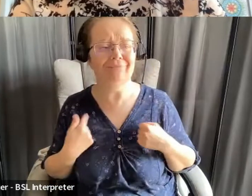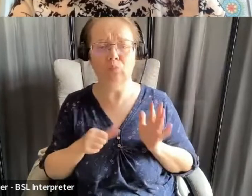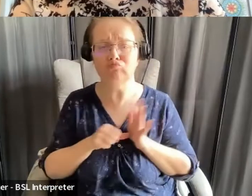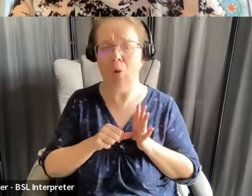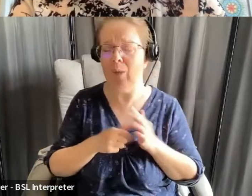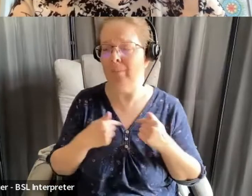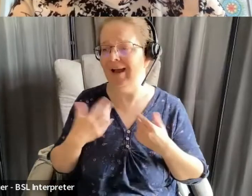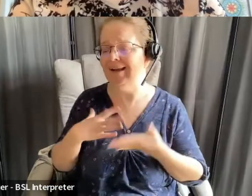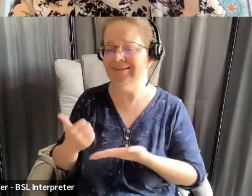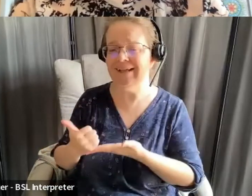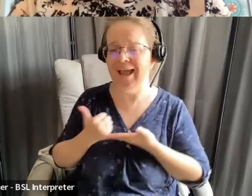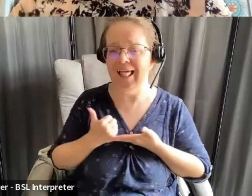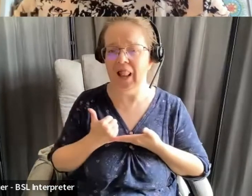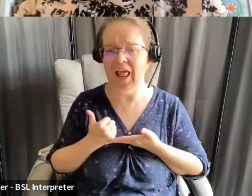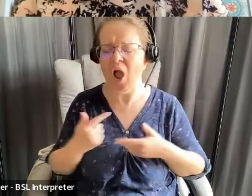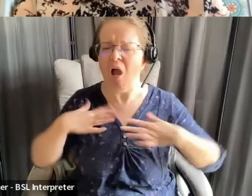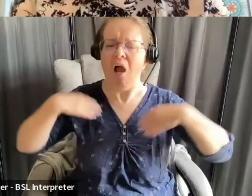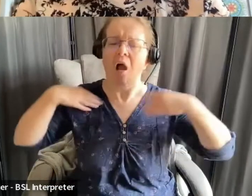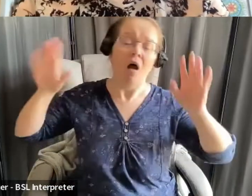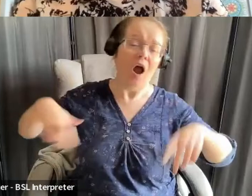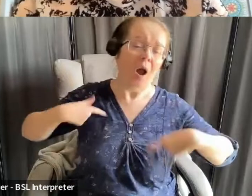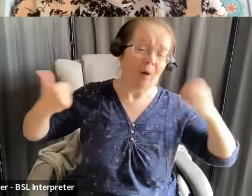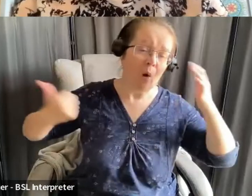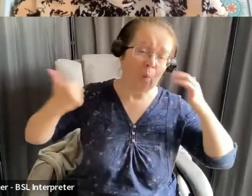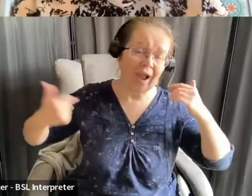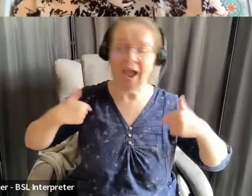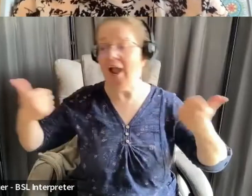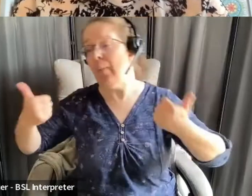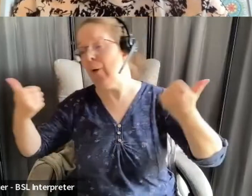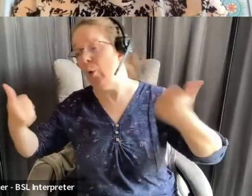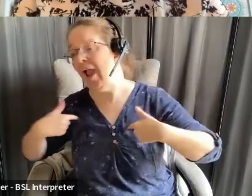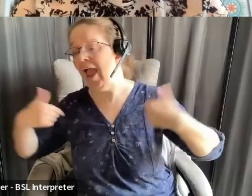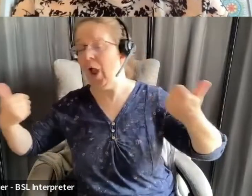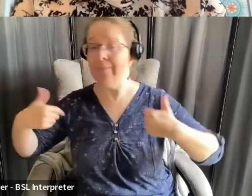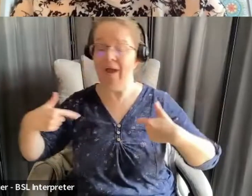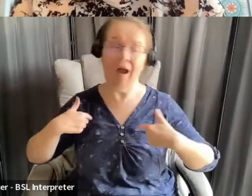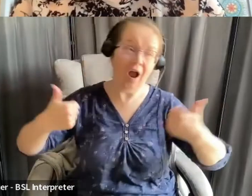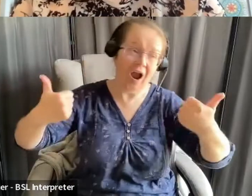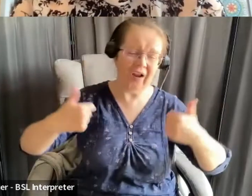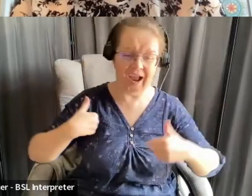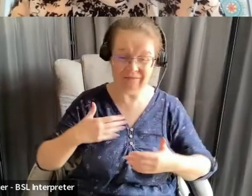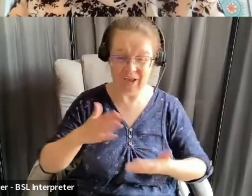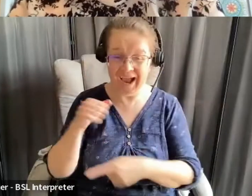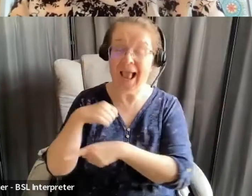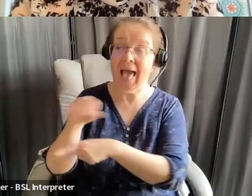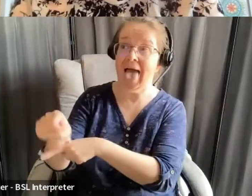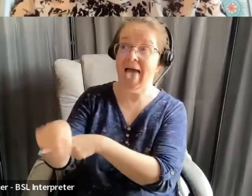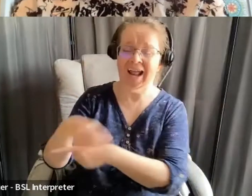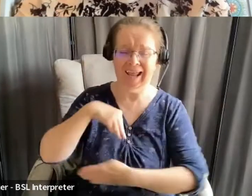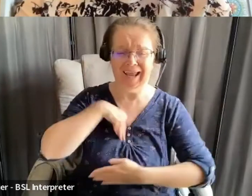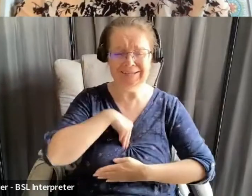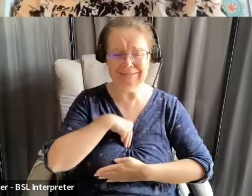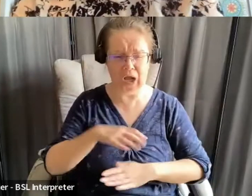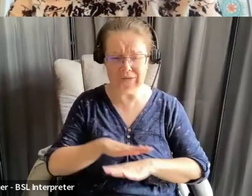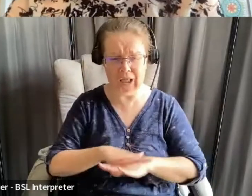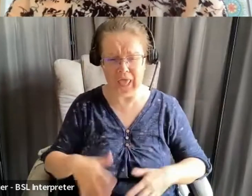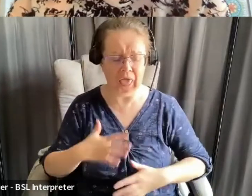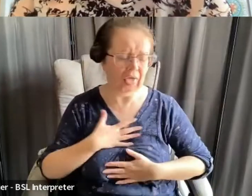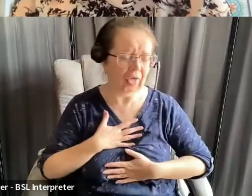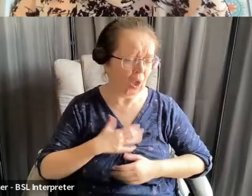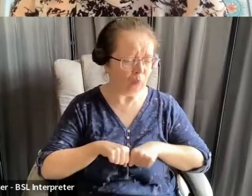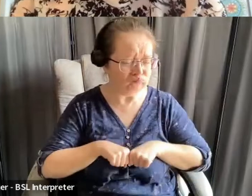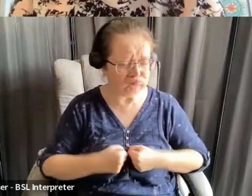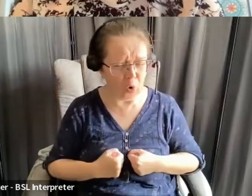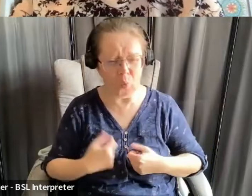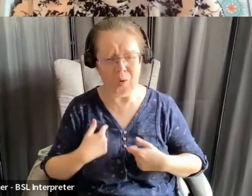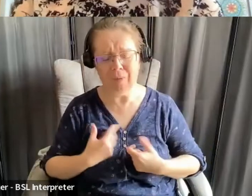or are we okay, and we'll just say yes, when we're not. You know, inside we are broken, we are crumbling,